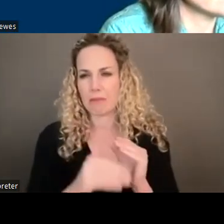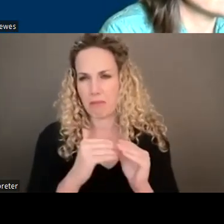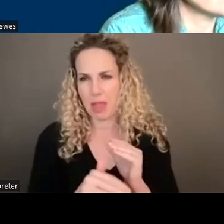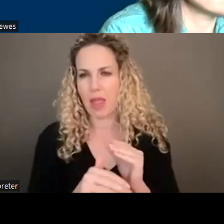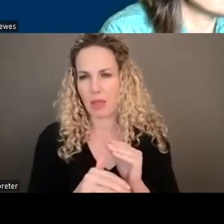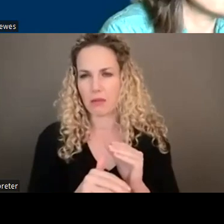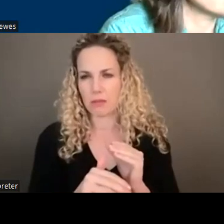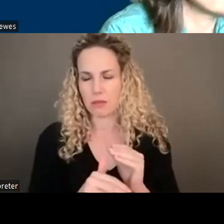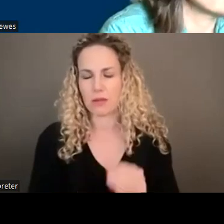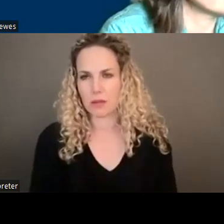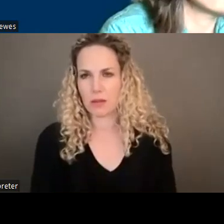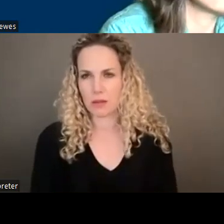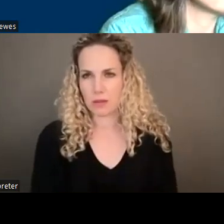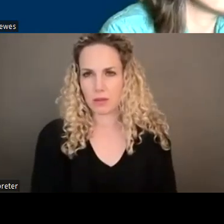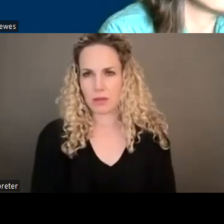DSS,